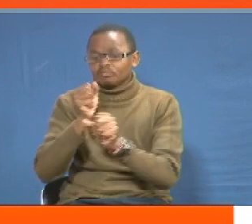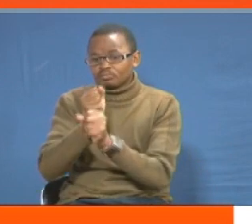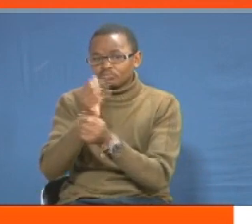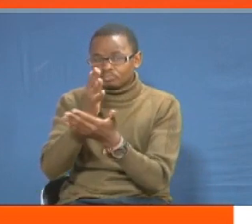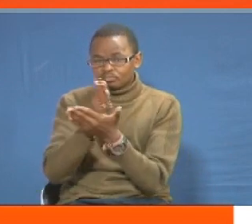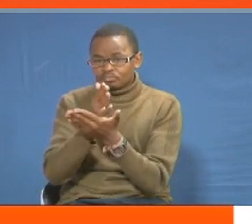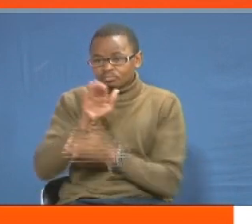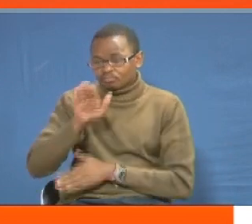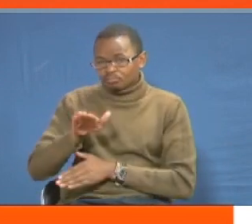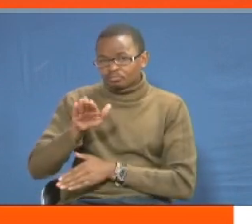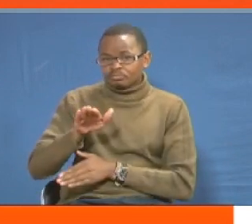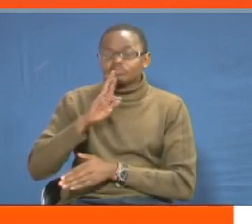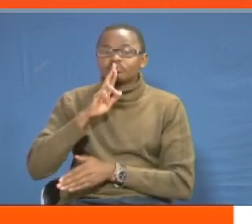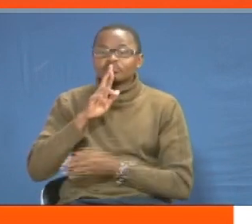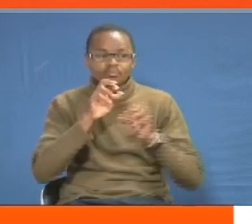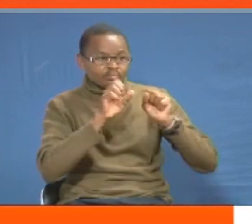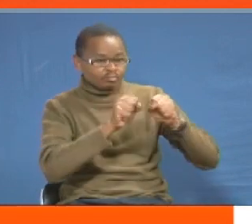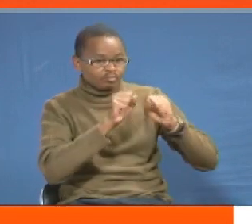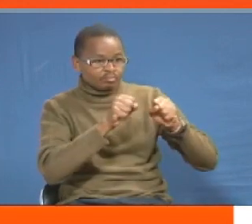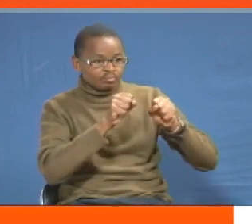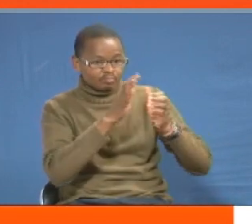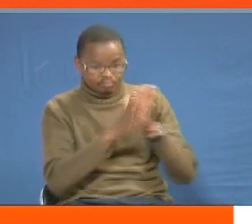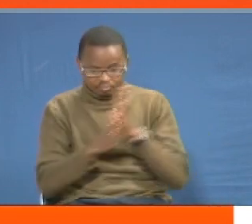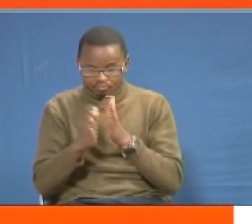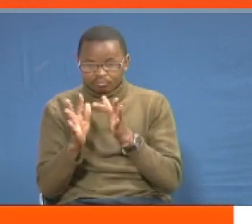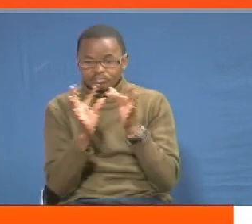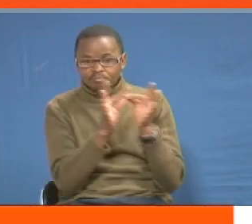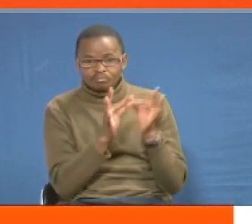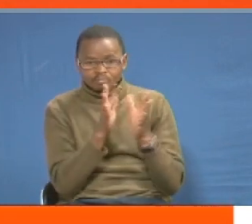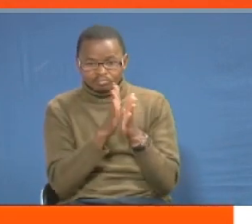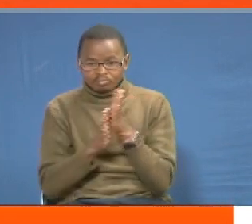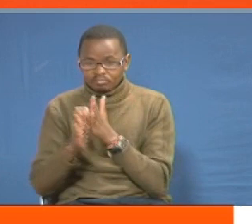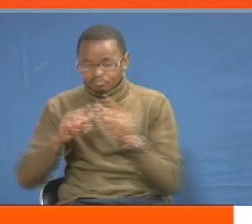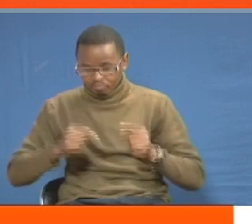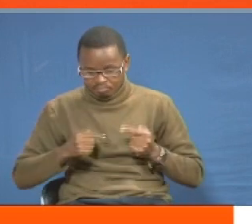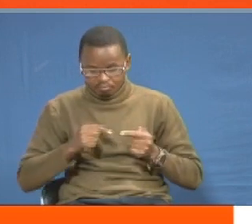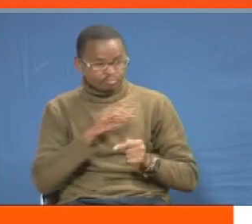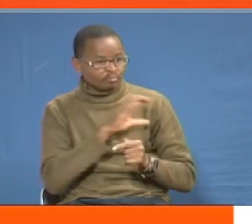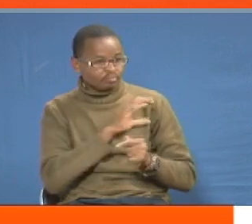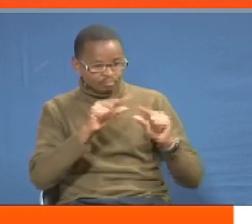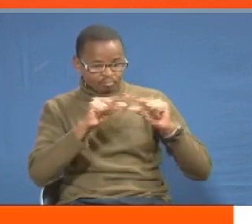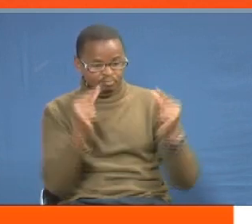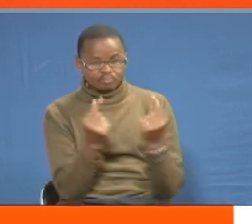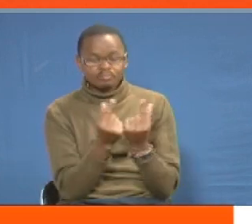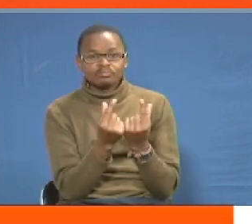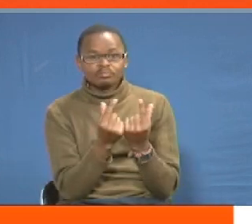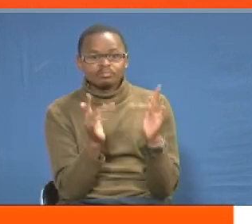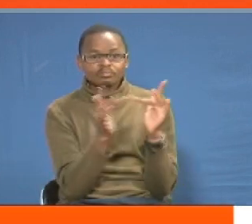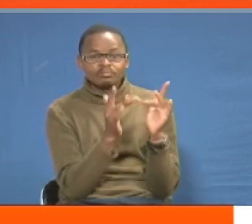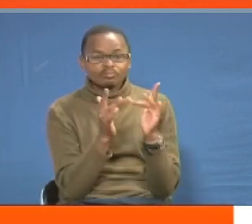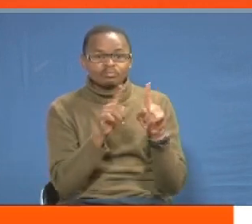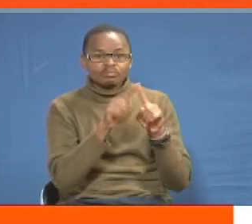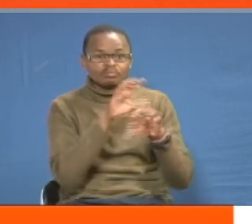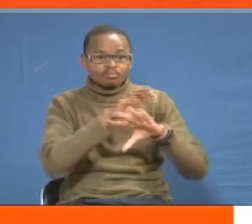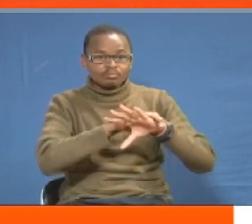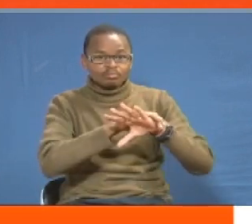we would ensure that the women are able to plan and coordinate and organize themselves in their own groups, in their own